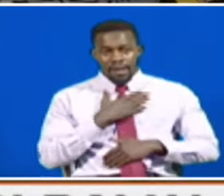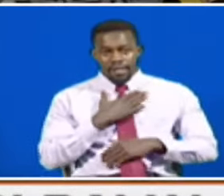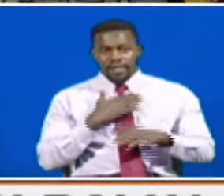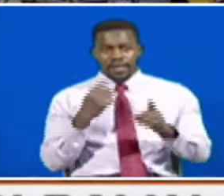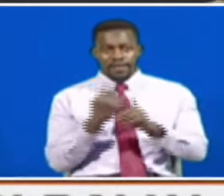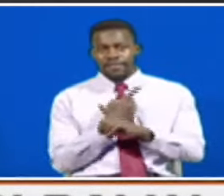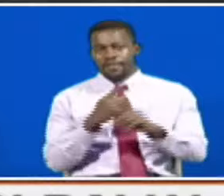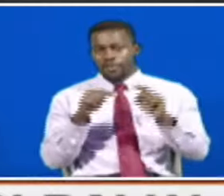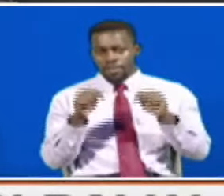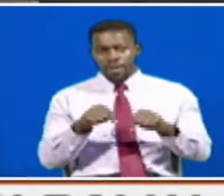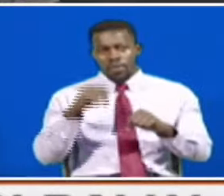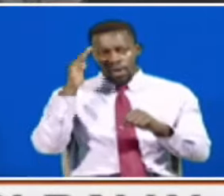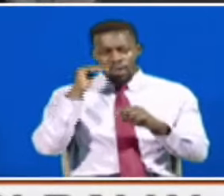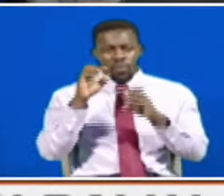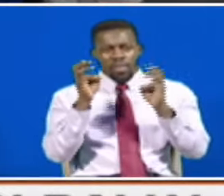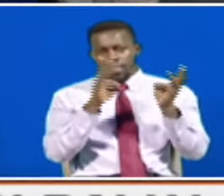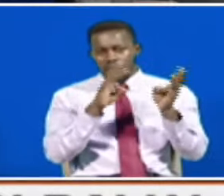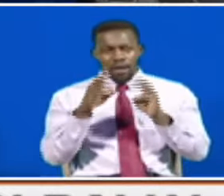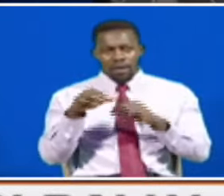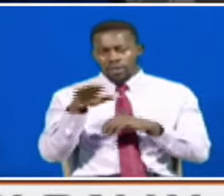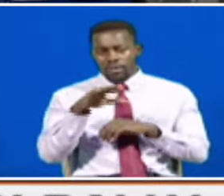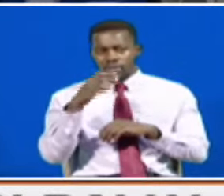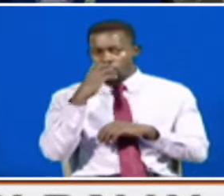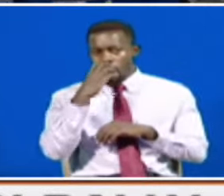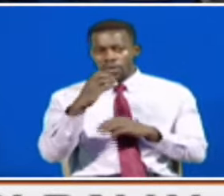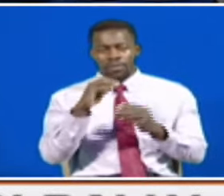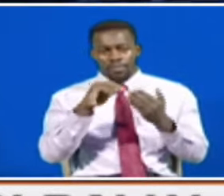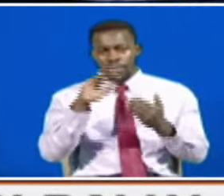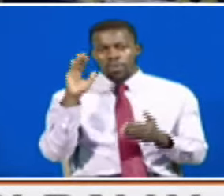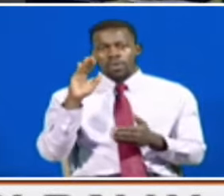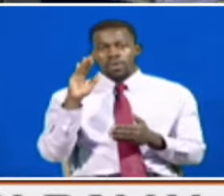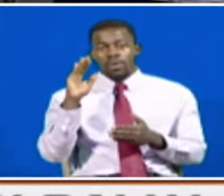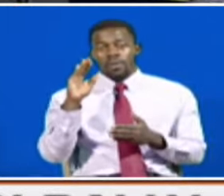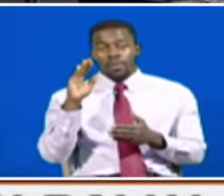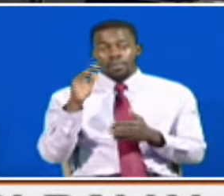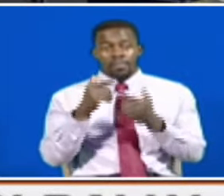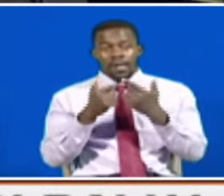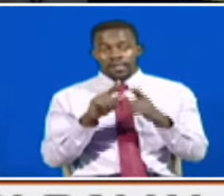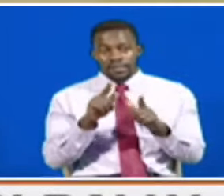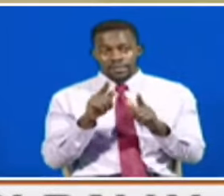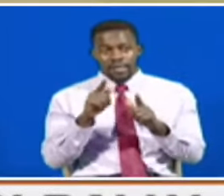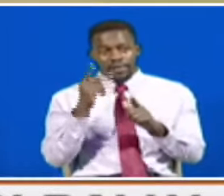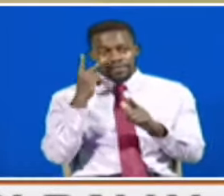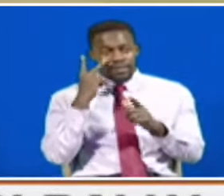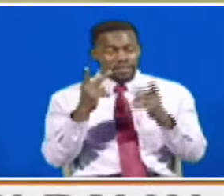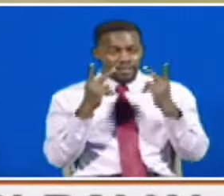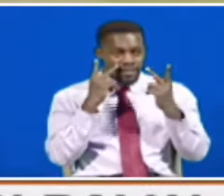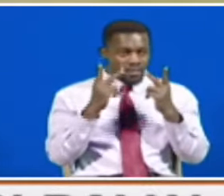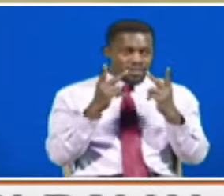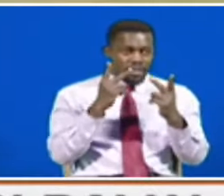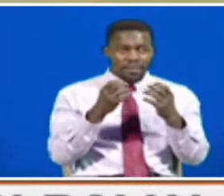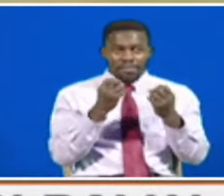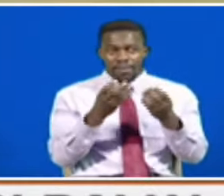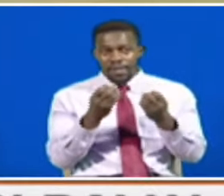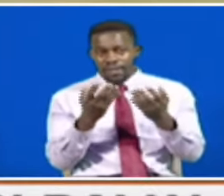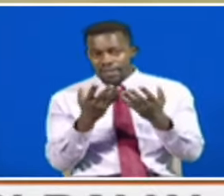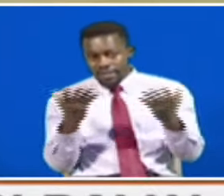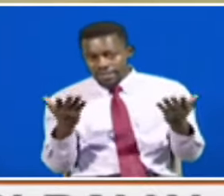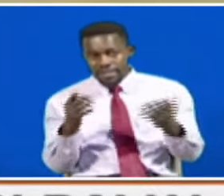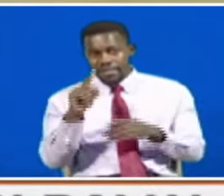yeah, quite a shock at the moment, but very nice. But you know, I've seen many footage on TV, but for